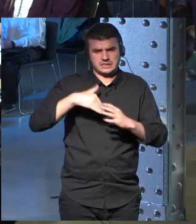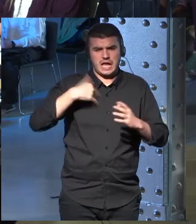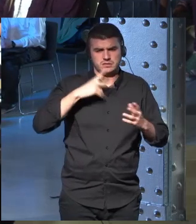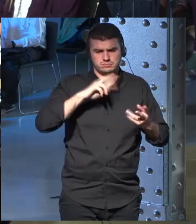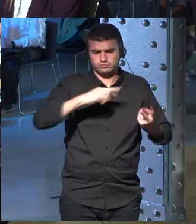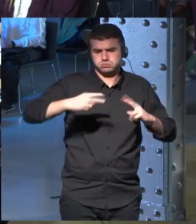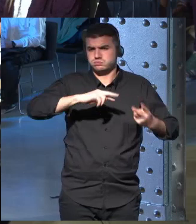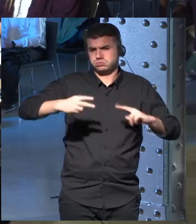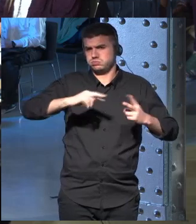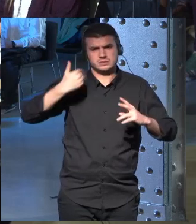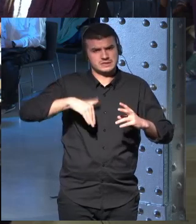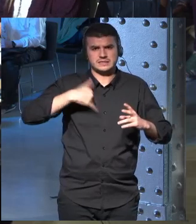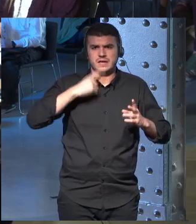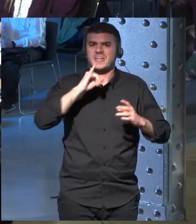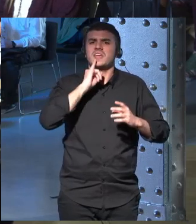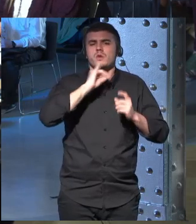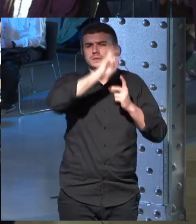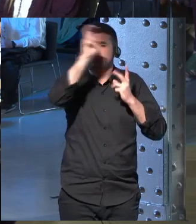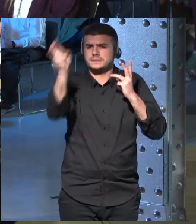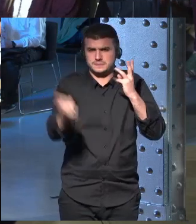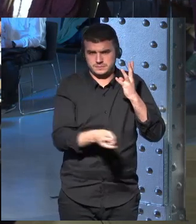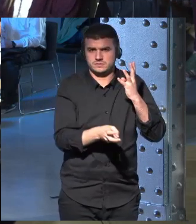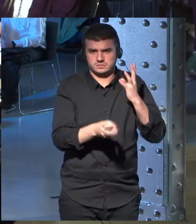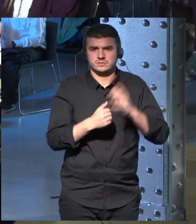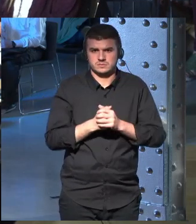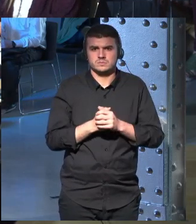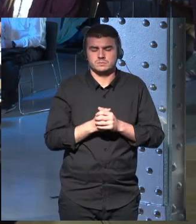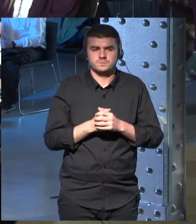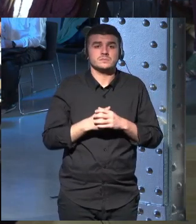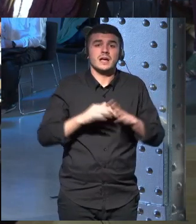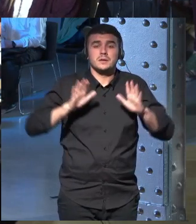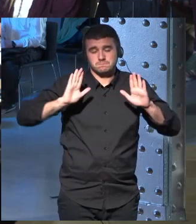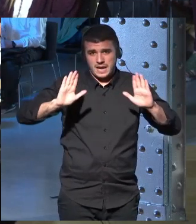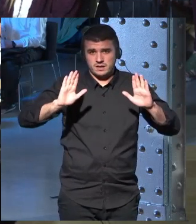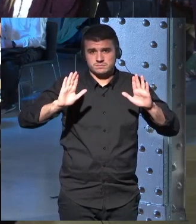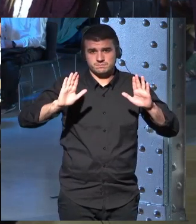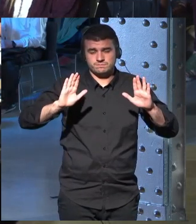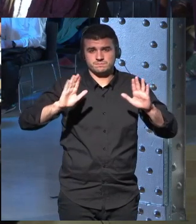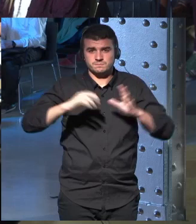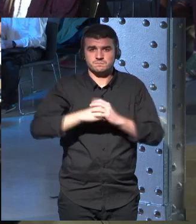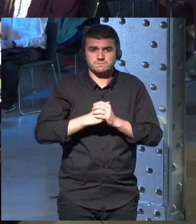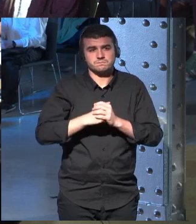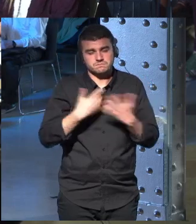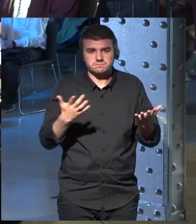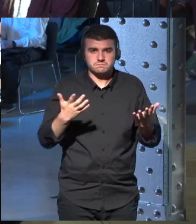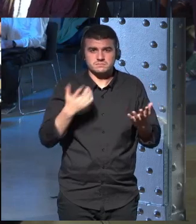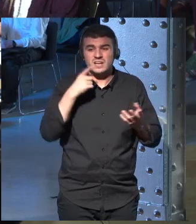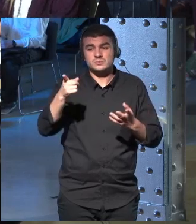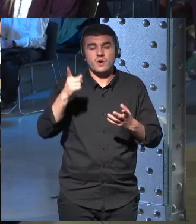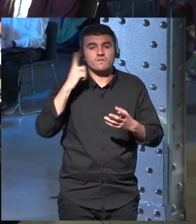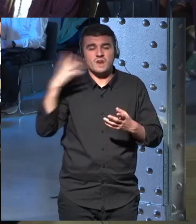English. But even as far back as your well-known novel Disgrace,